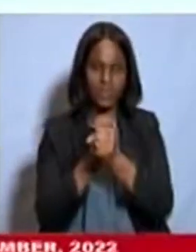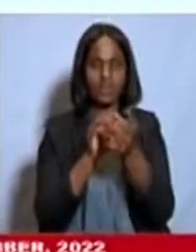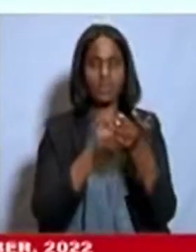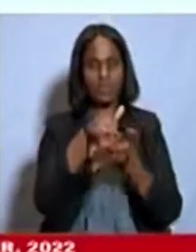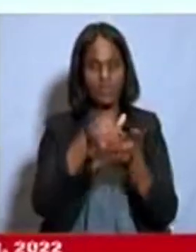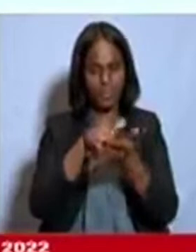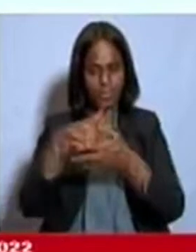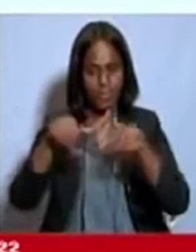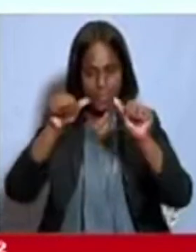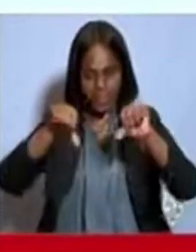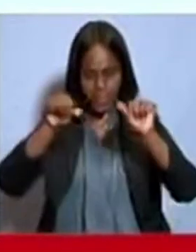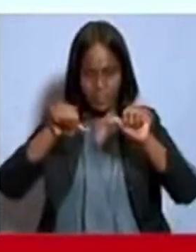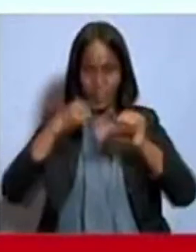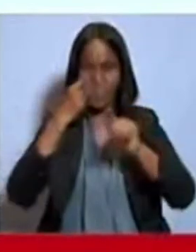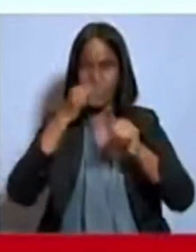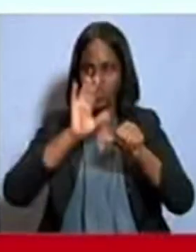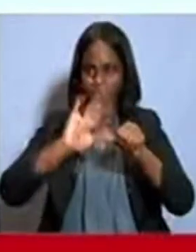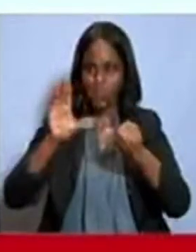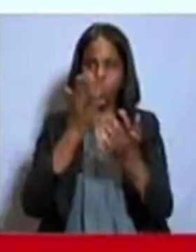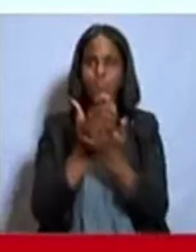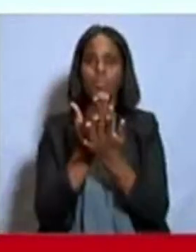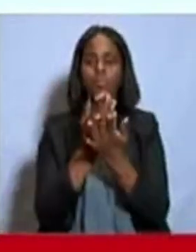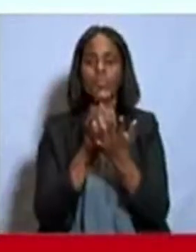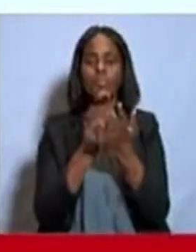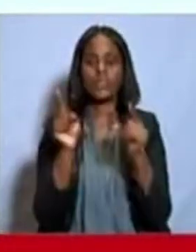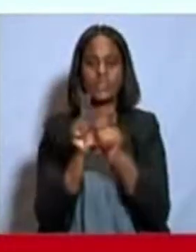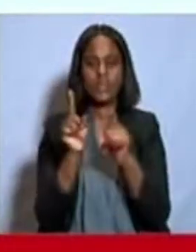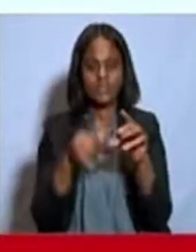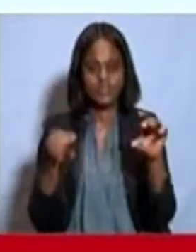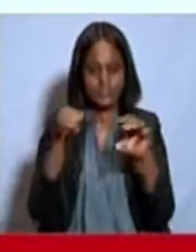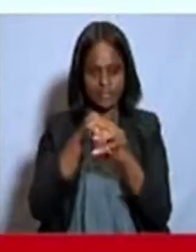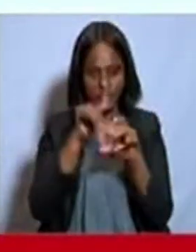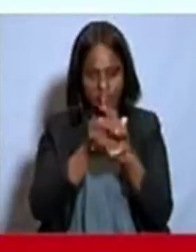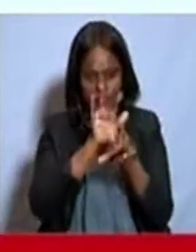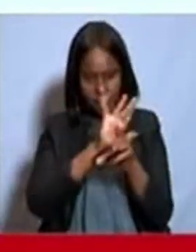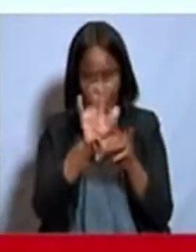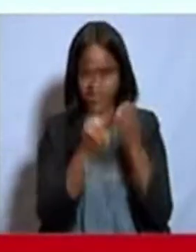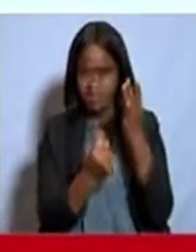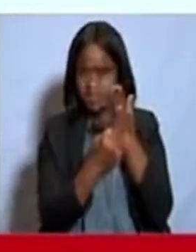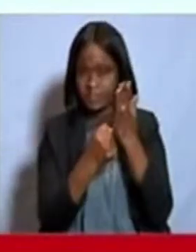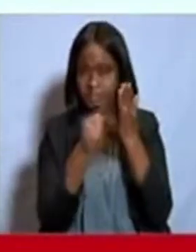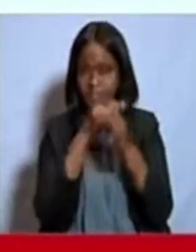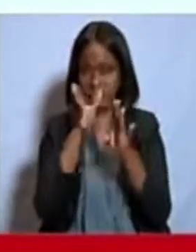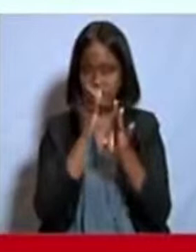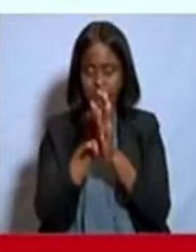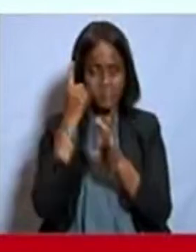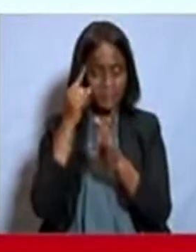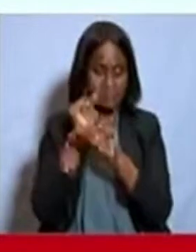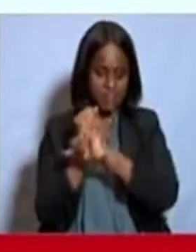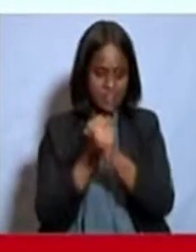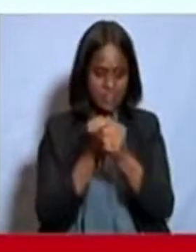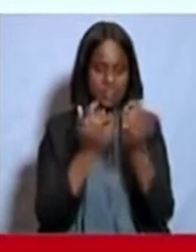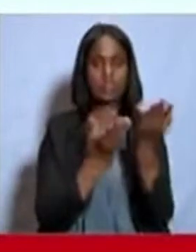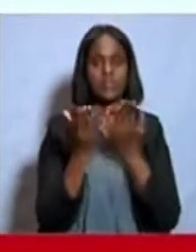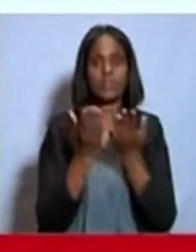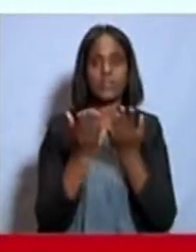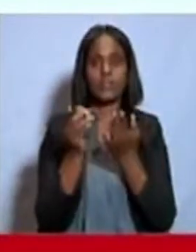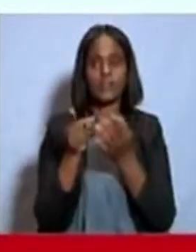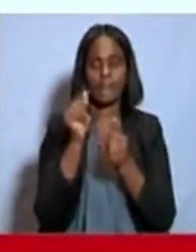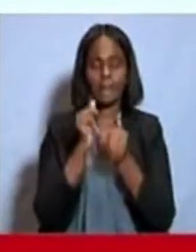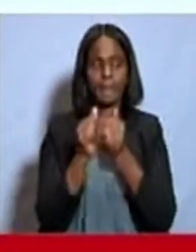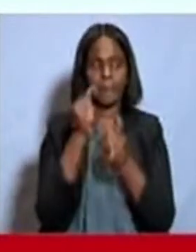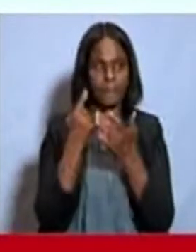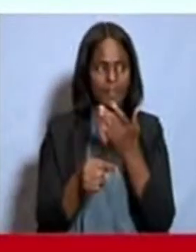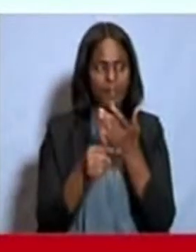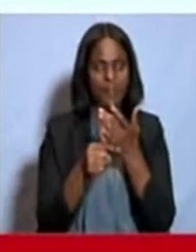vulnerability assessment, whose recommendations were to be incorporated in the terms of reference for the security services that were